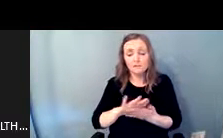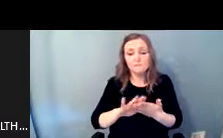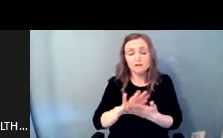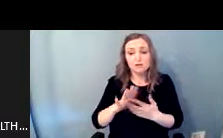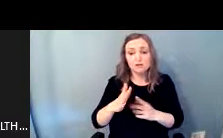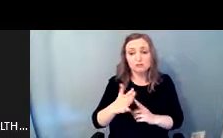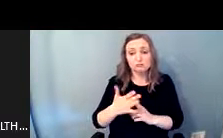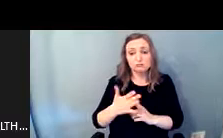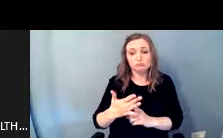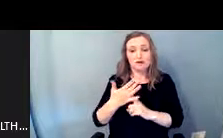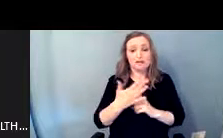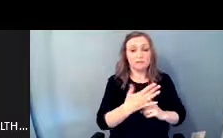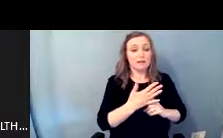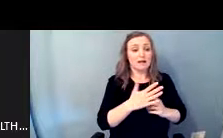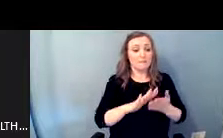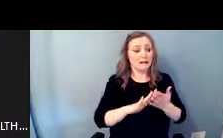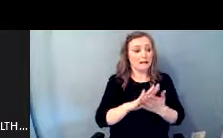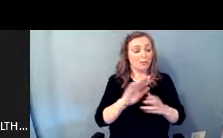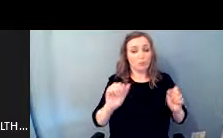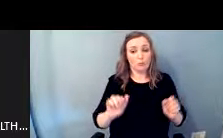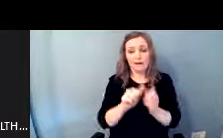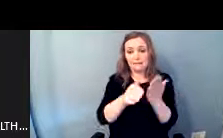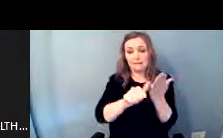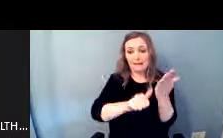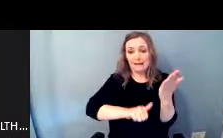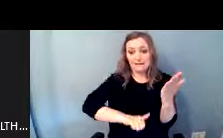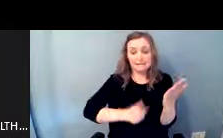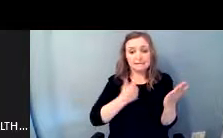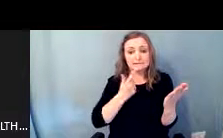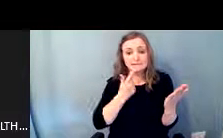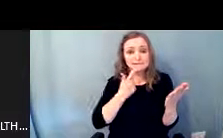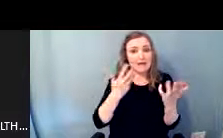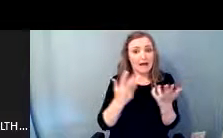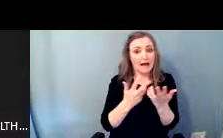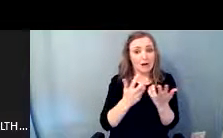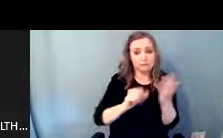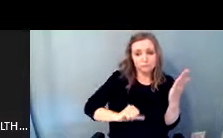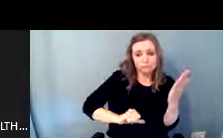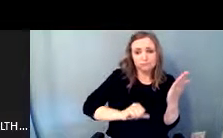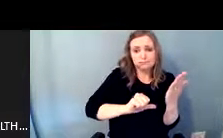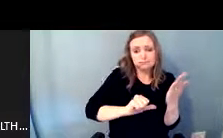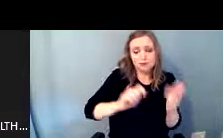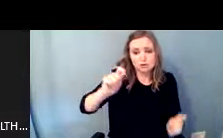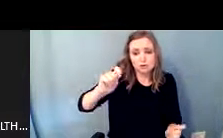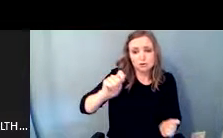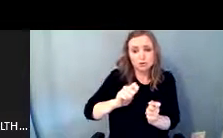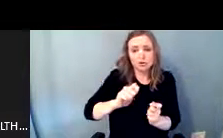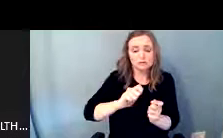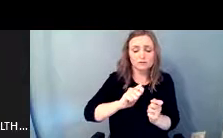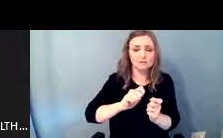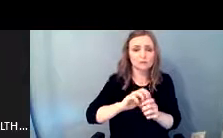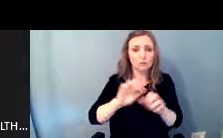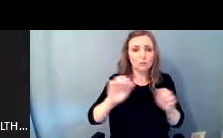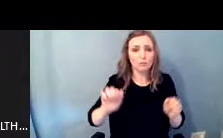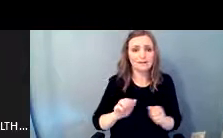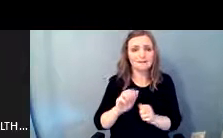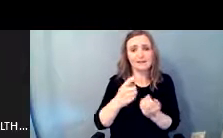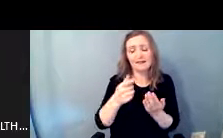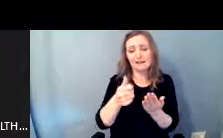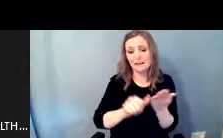waiting lists for people. And one of the very good initiatives that's come along is the breast pain pathway.